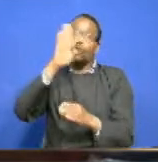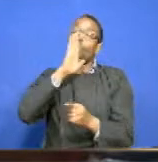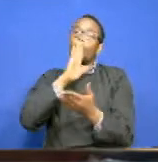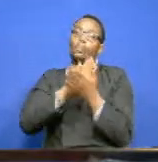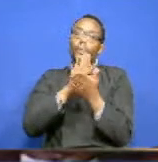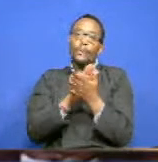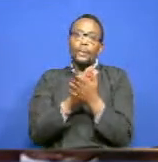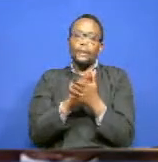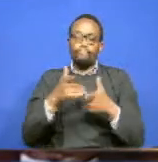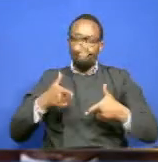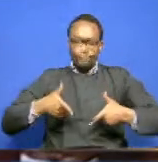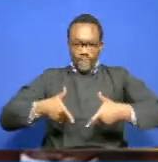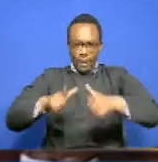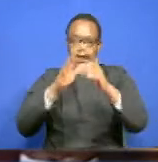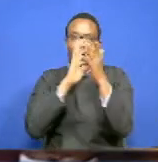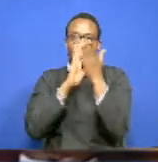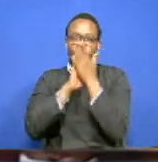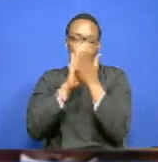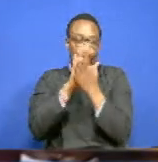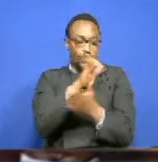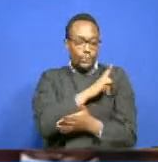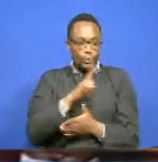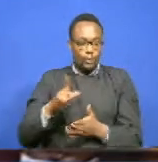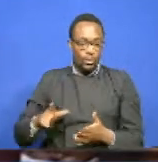Let us praise the Lord.